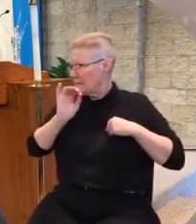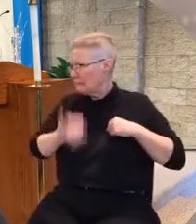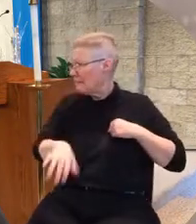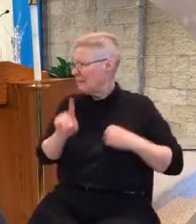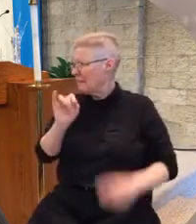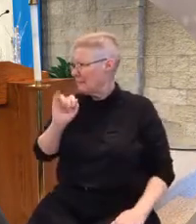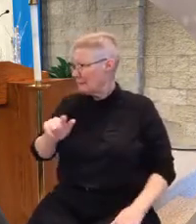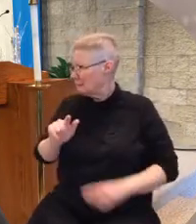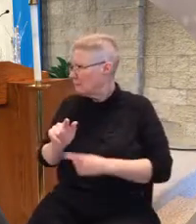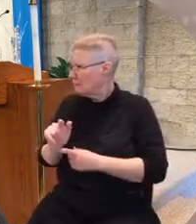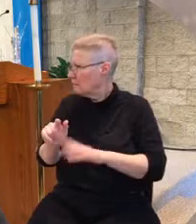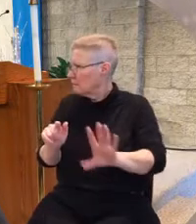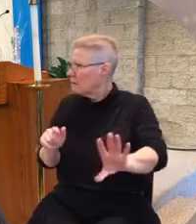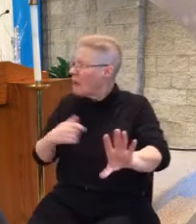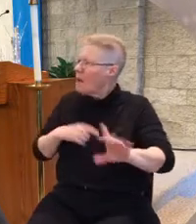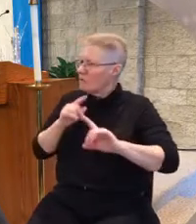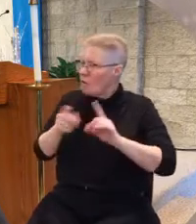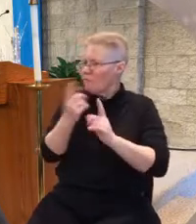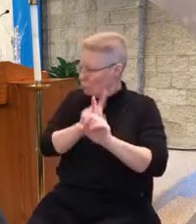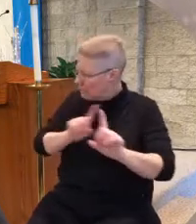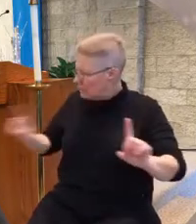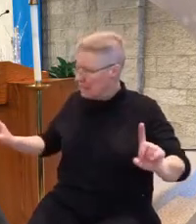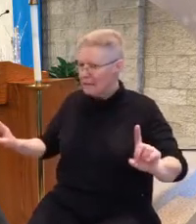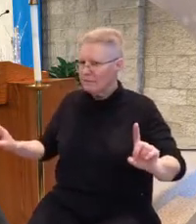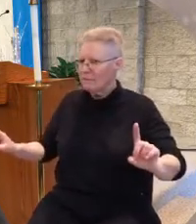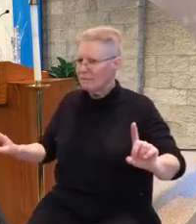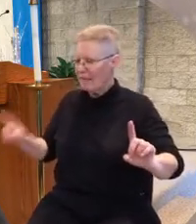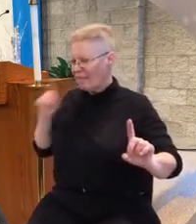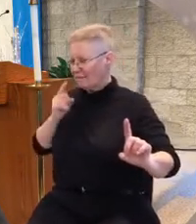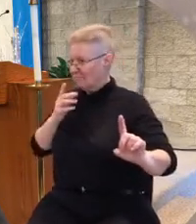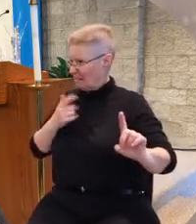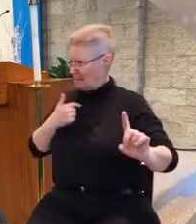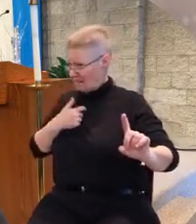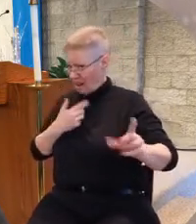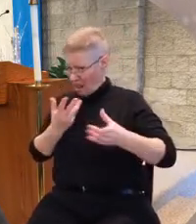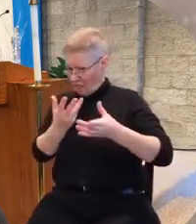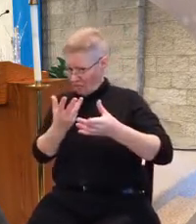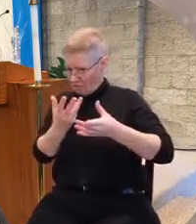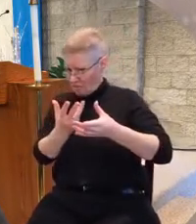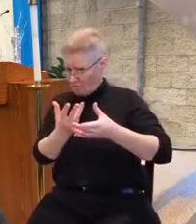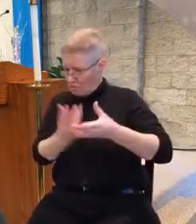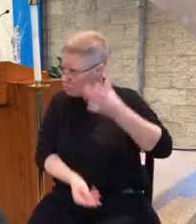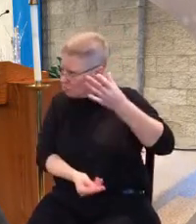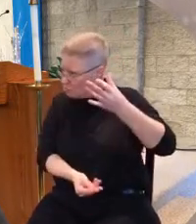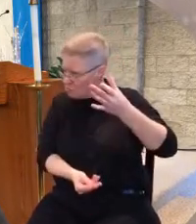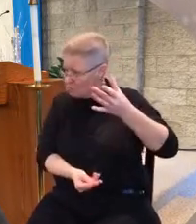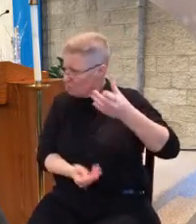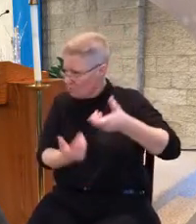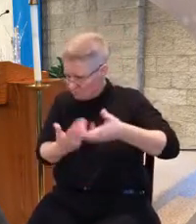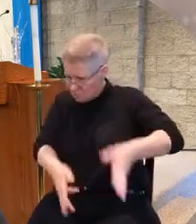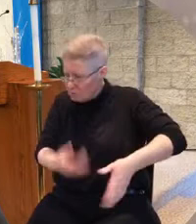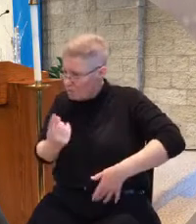void. The demonstration. The glory of God in, as, and through